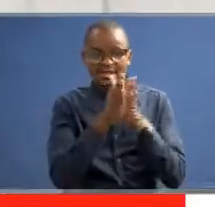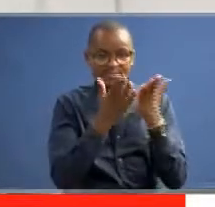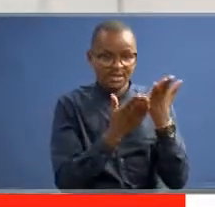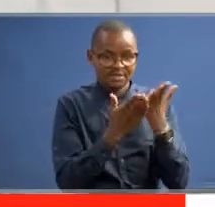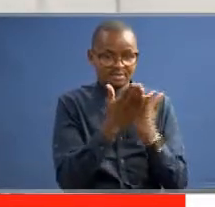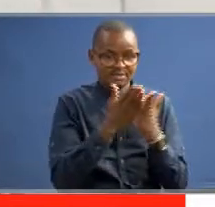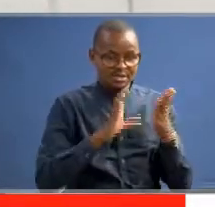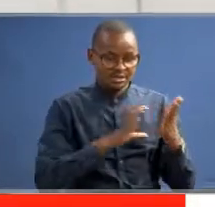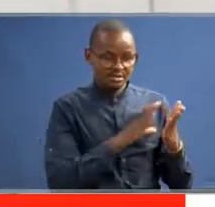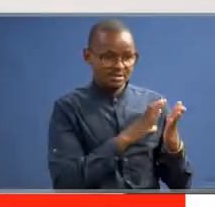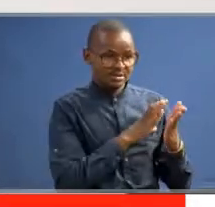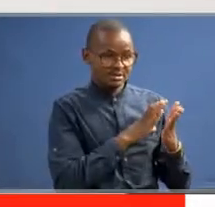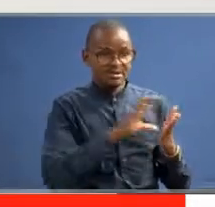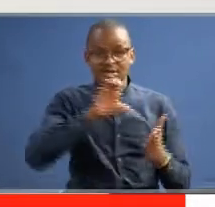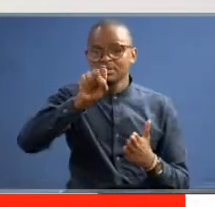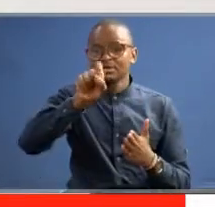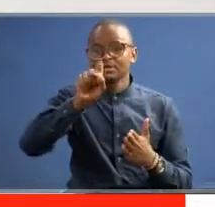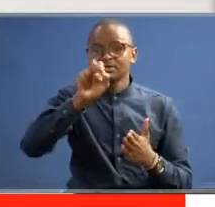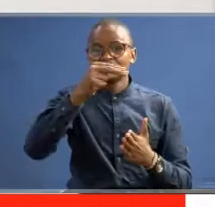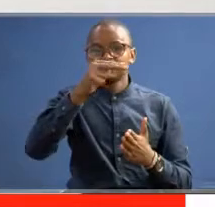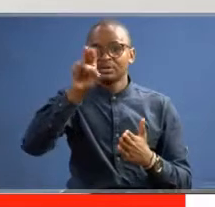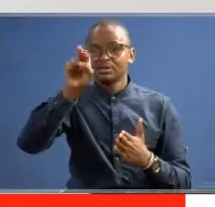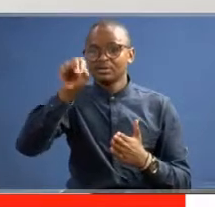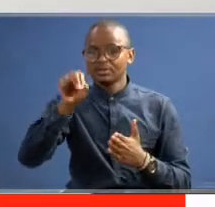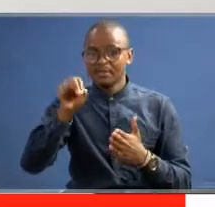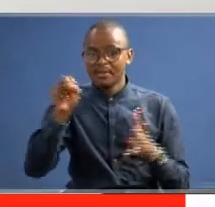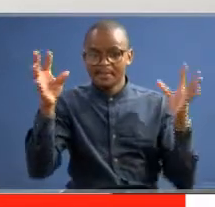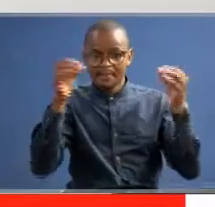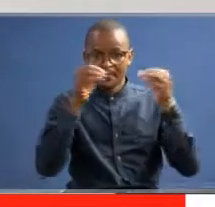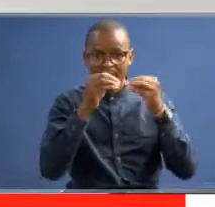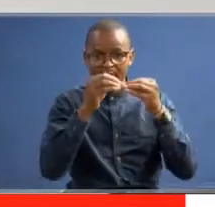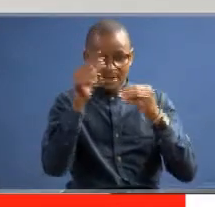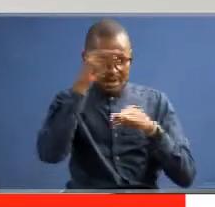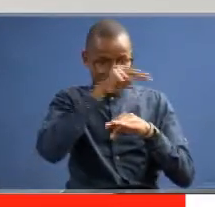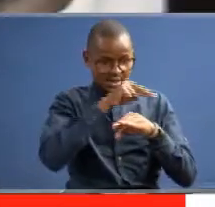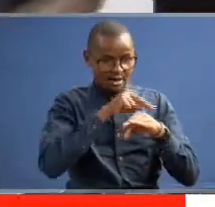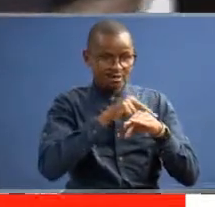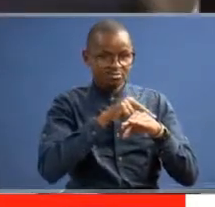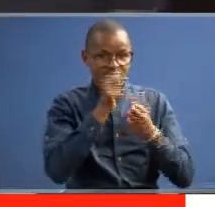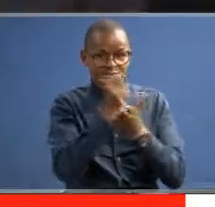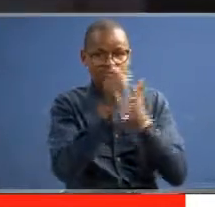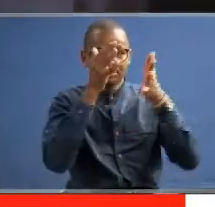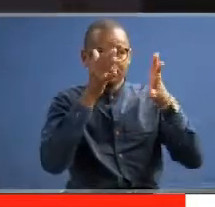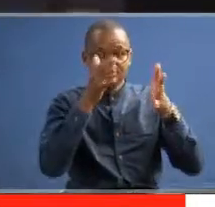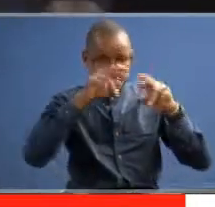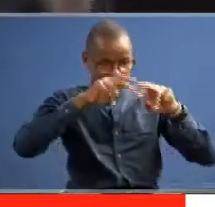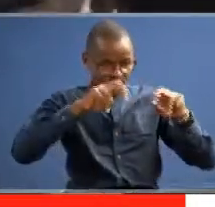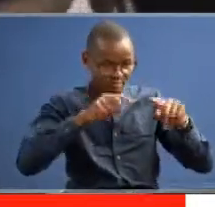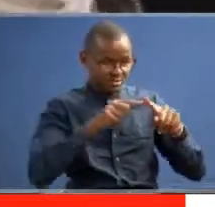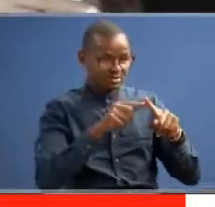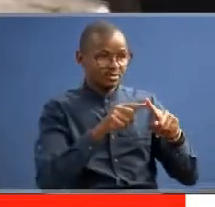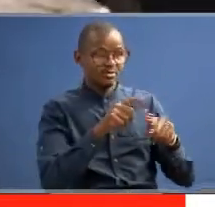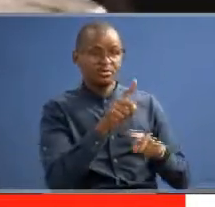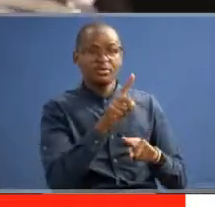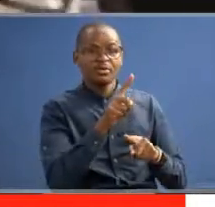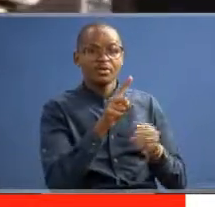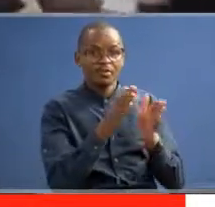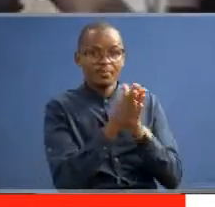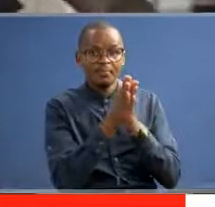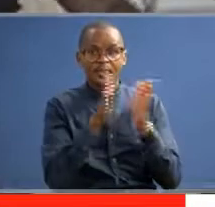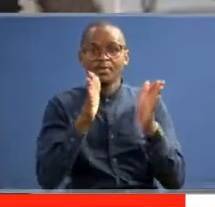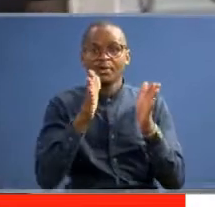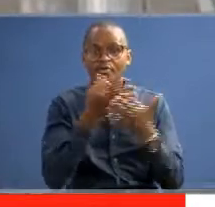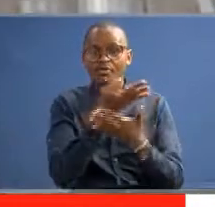Service Commission Chair, Stephen Kirogo, led a delegation of national government officials in an inspection tour prior to the opening